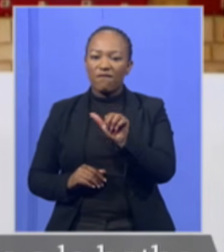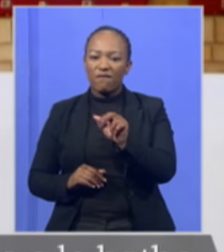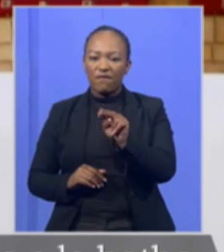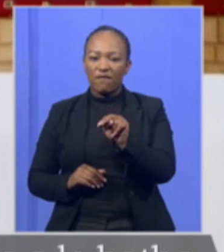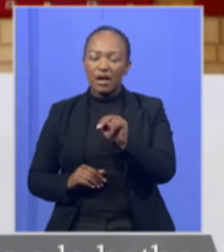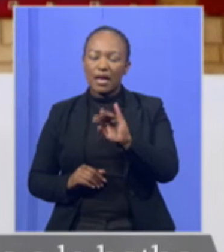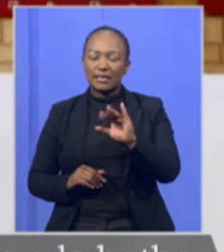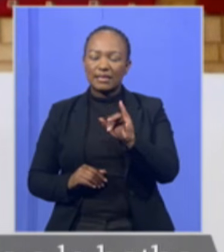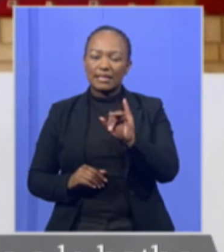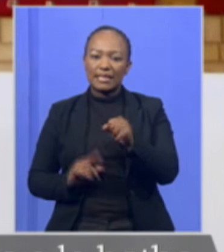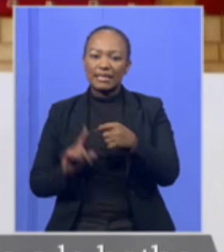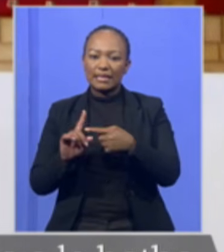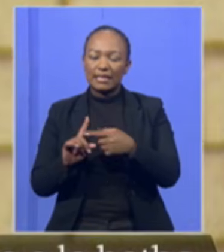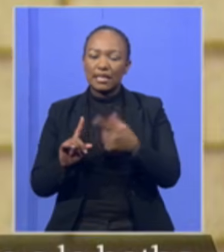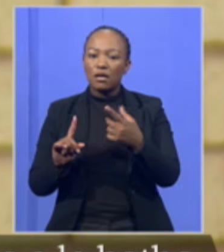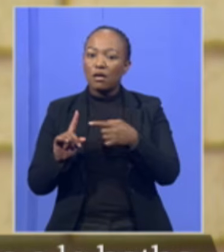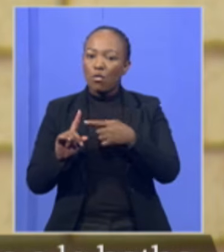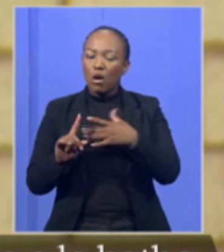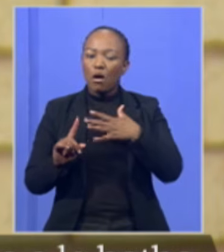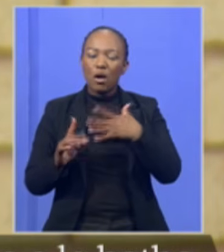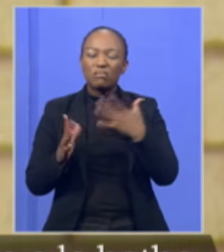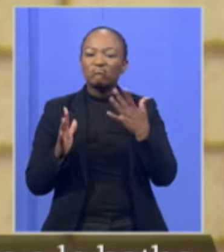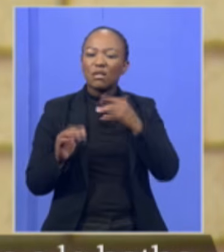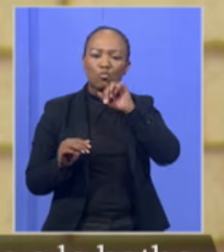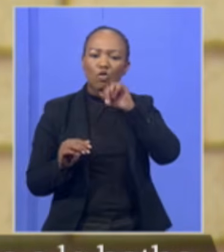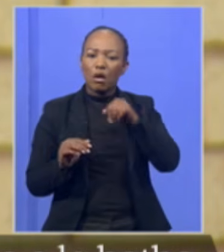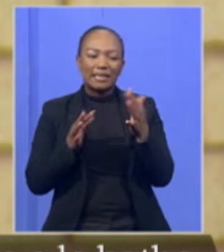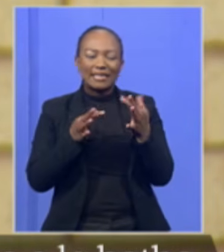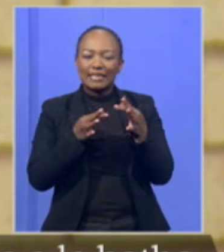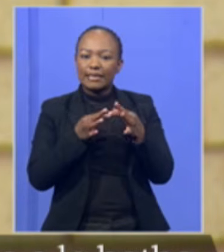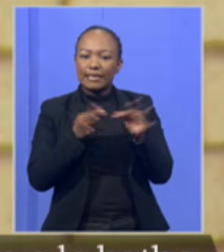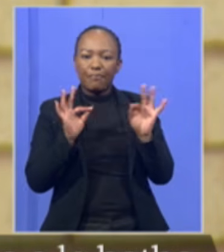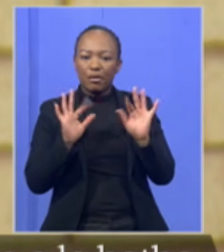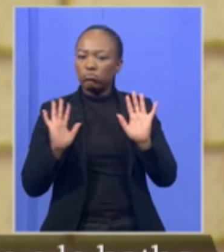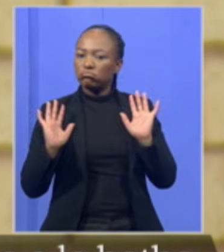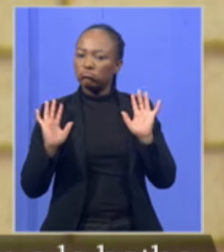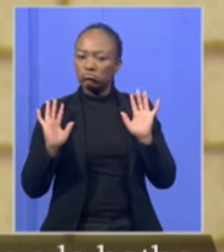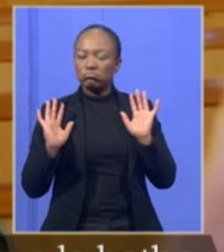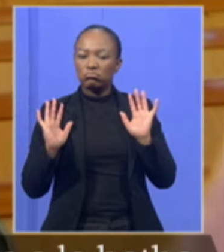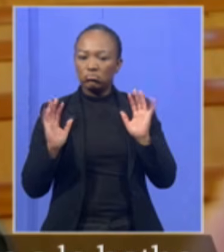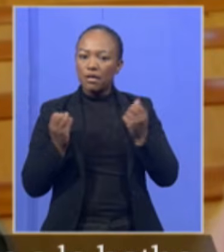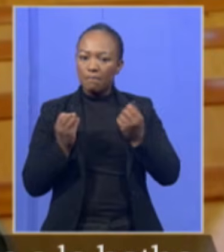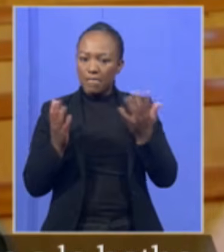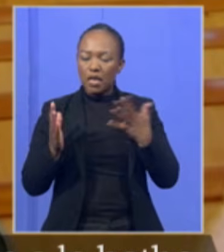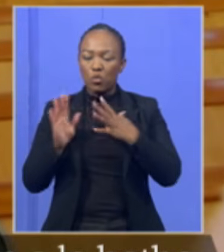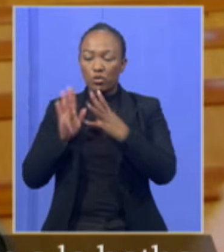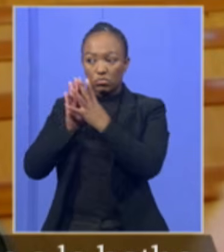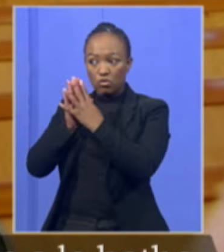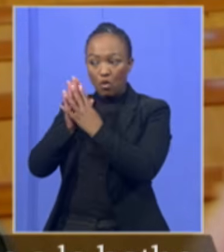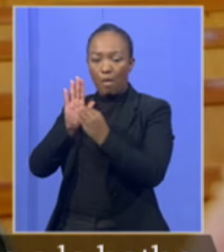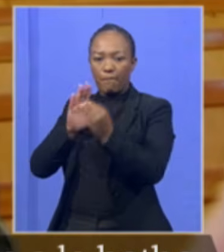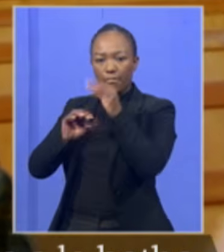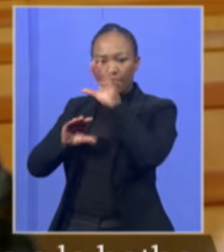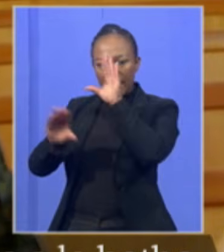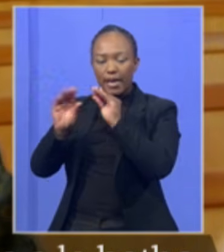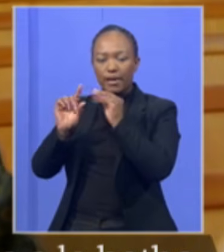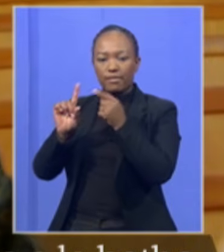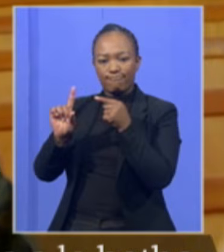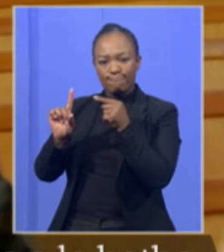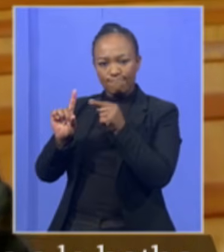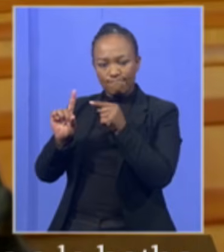mo boineelong, simplicity. Ba bangwe ba re ba ikaelela go sala morago motlhala wa gagwe. Ke ithutile go